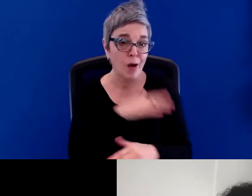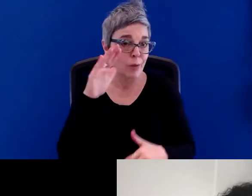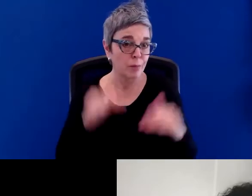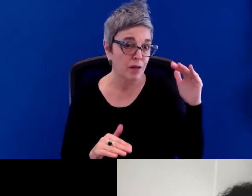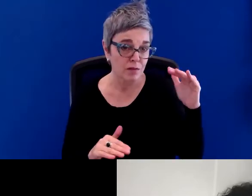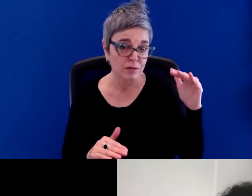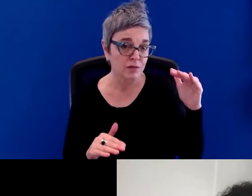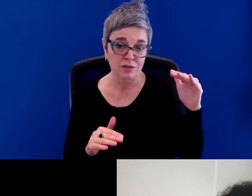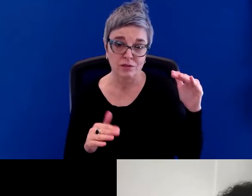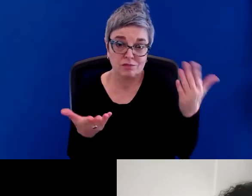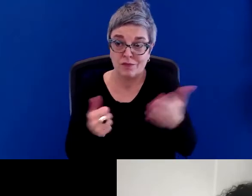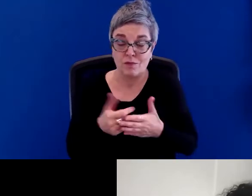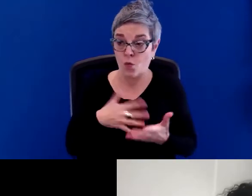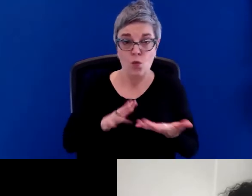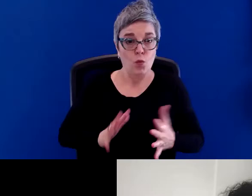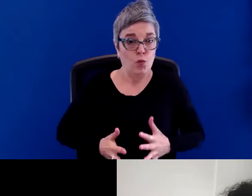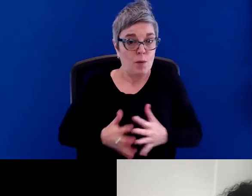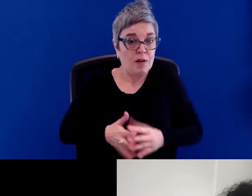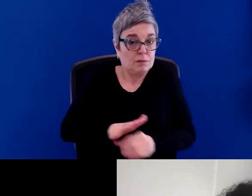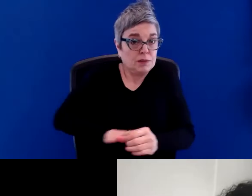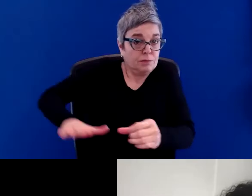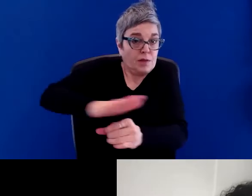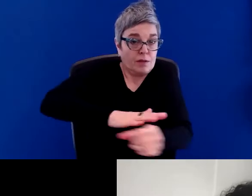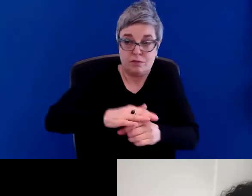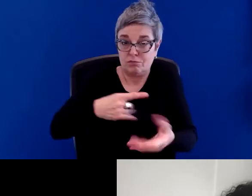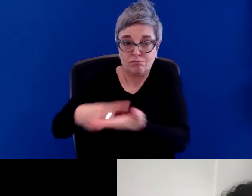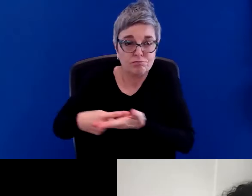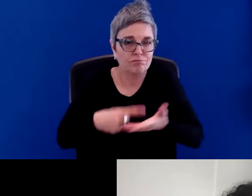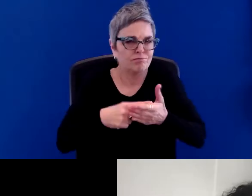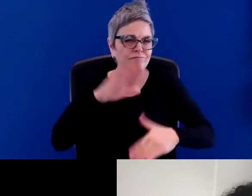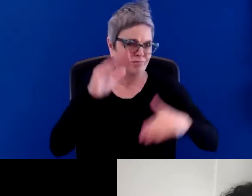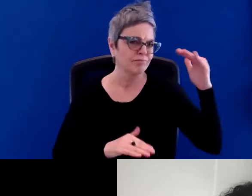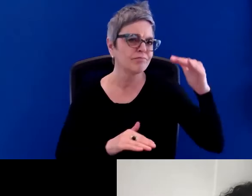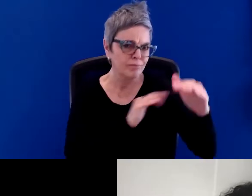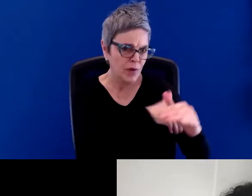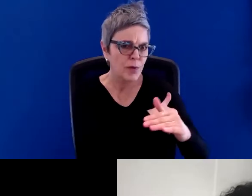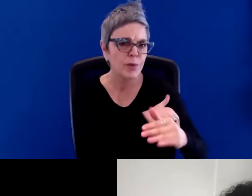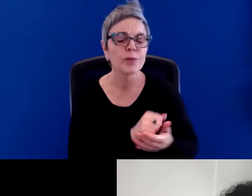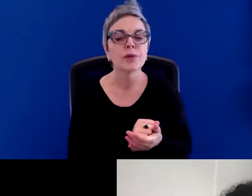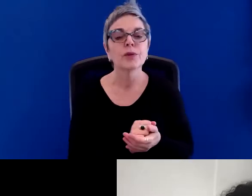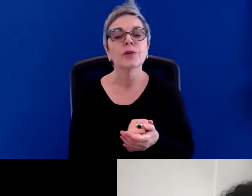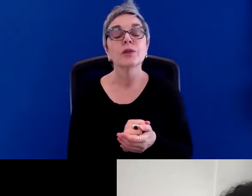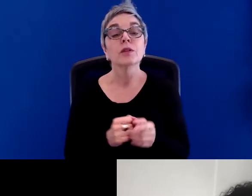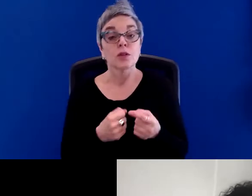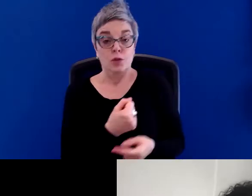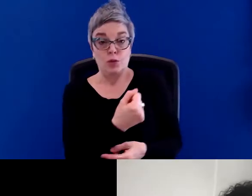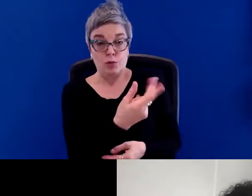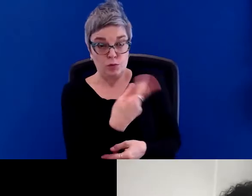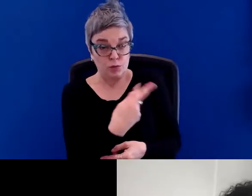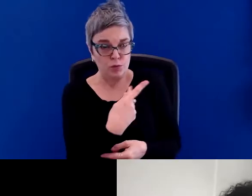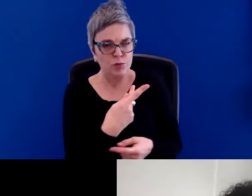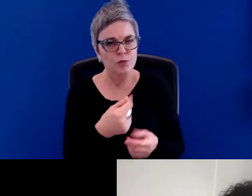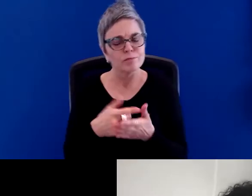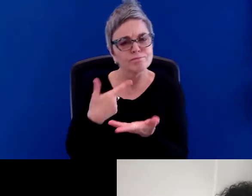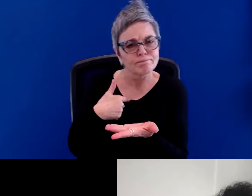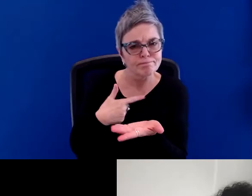in reproductive spaces. So Sarah and I explore how some of these limitations could